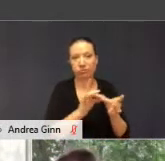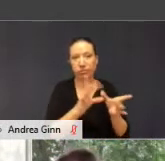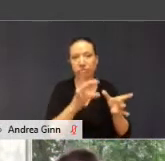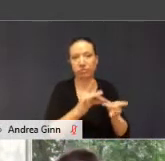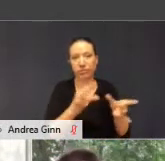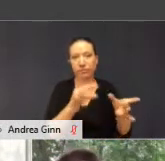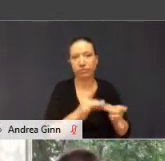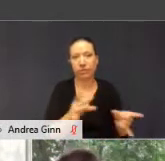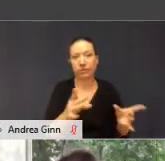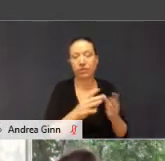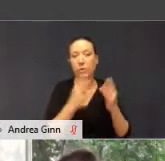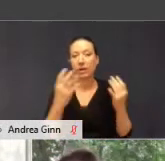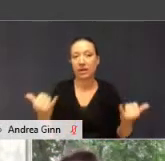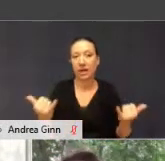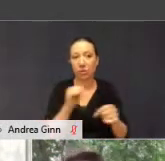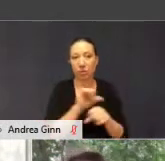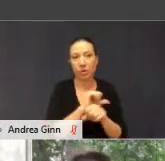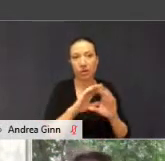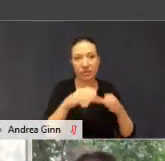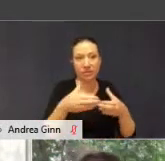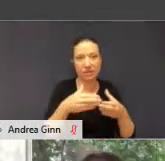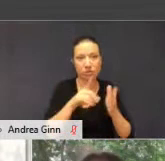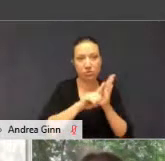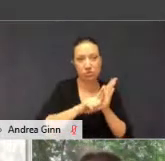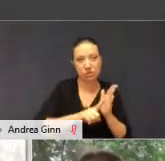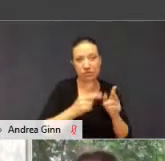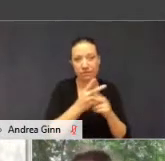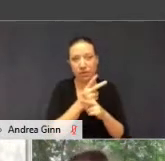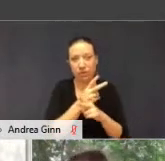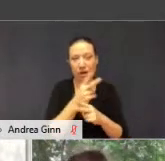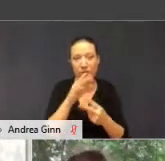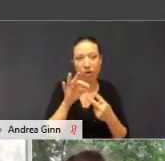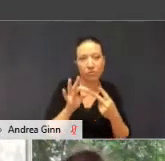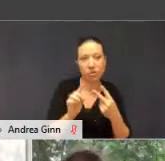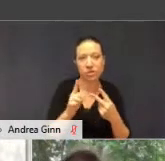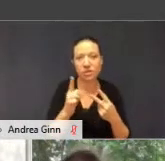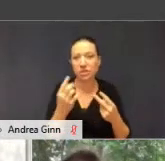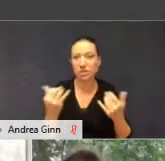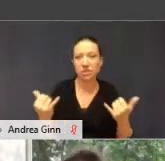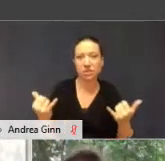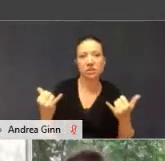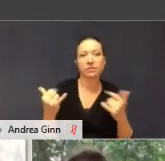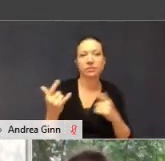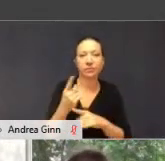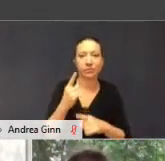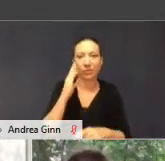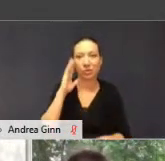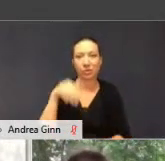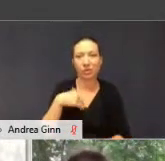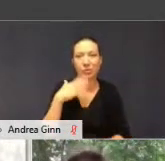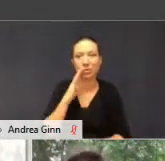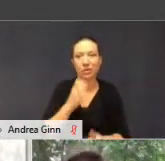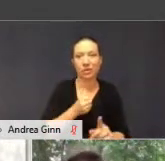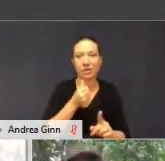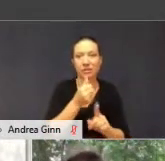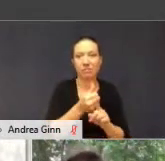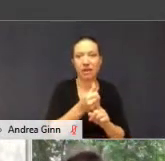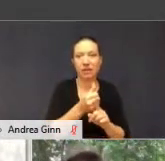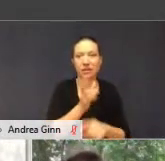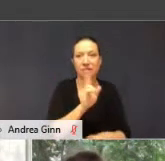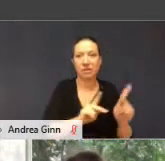to explore both options. You can imagine that there's not only impacts on the members that